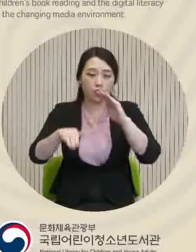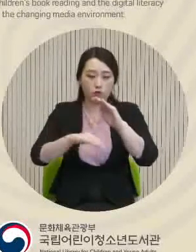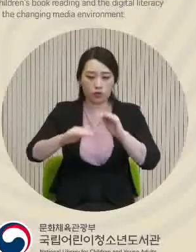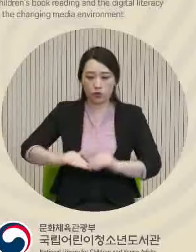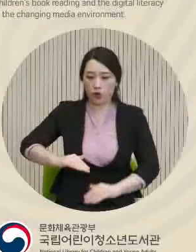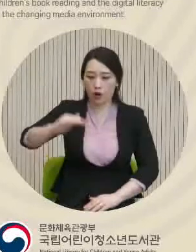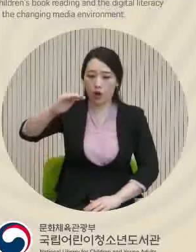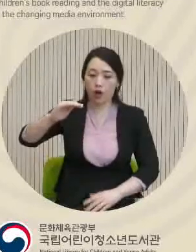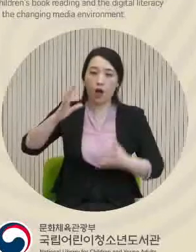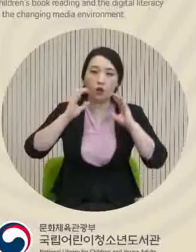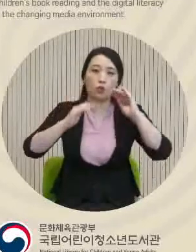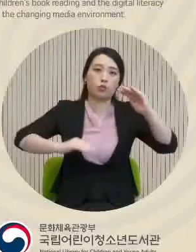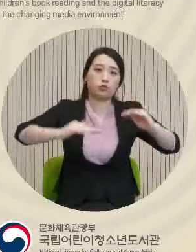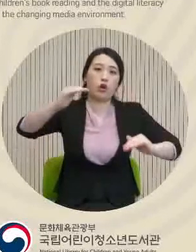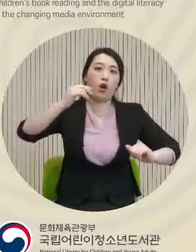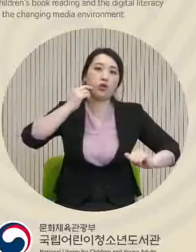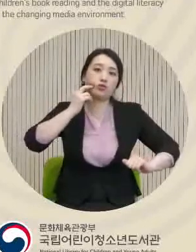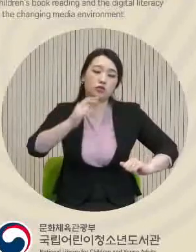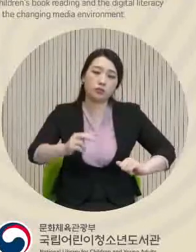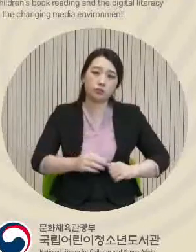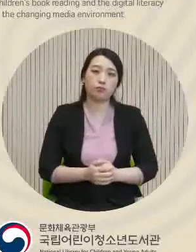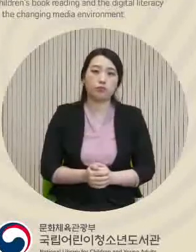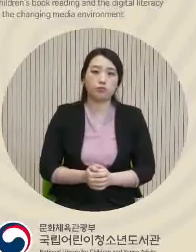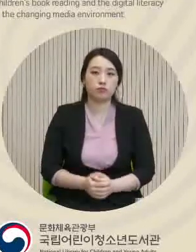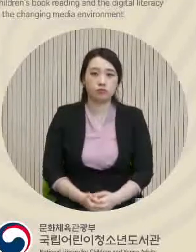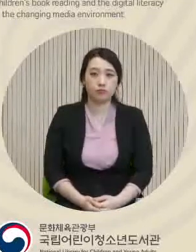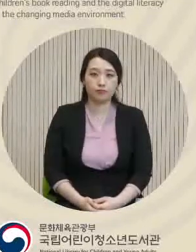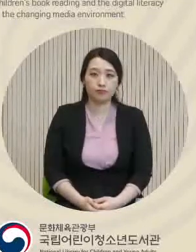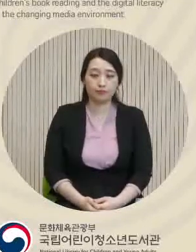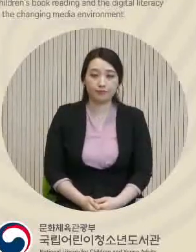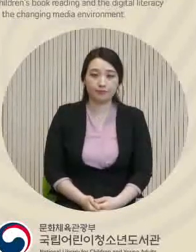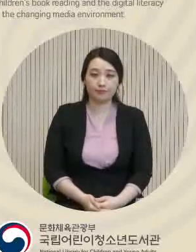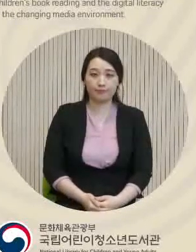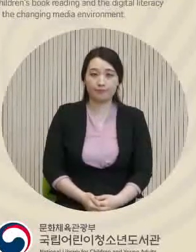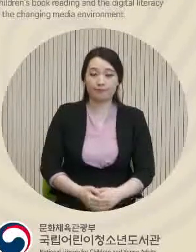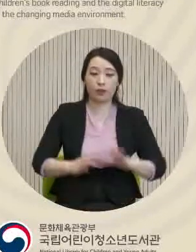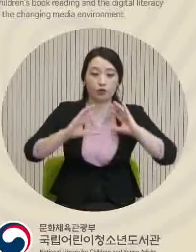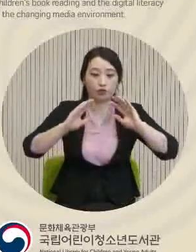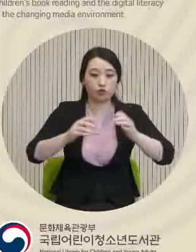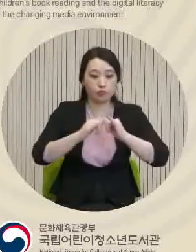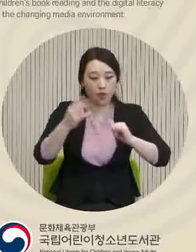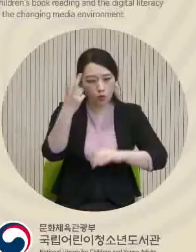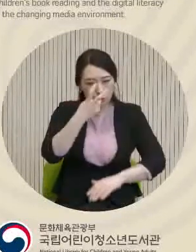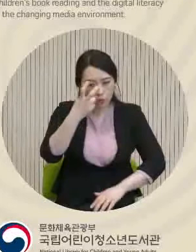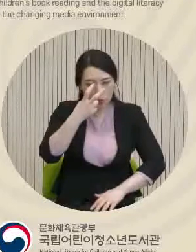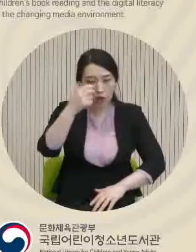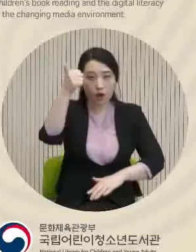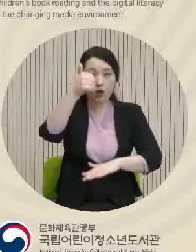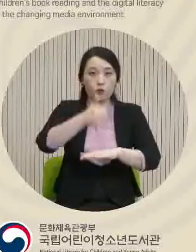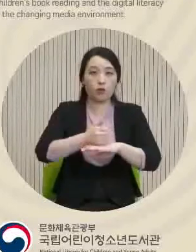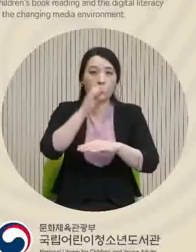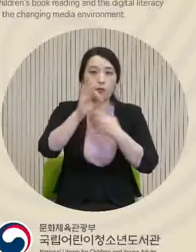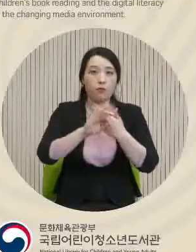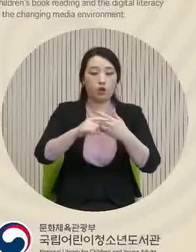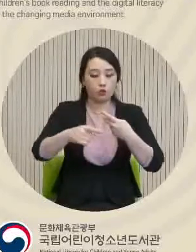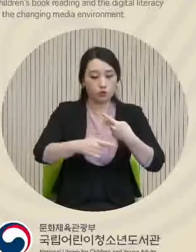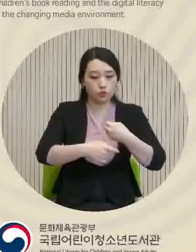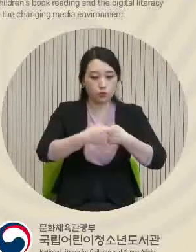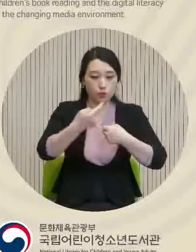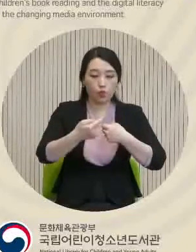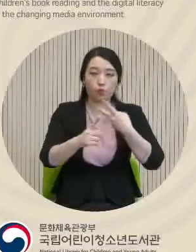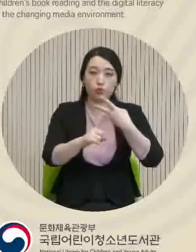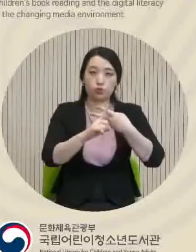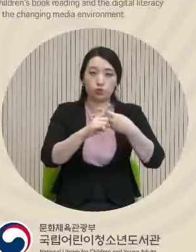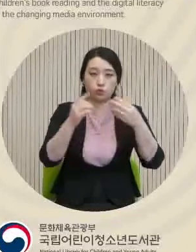been widened in the reading environment of the children. So according to the National Reading Survey 2019,